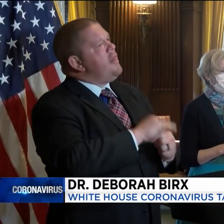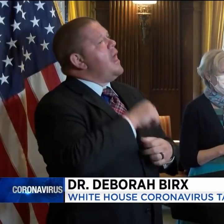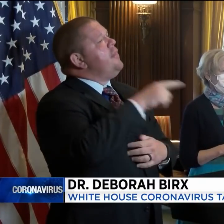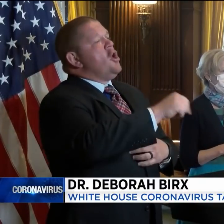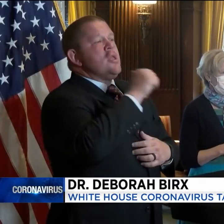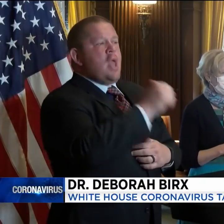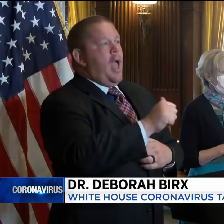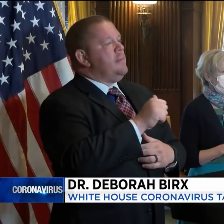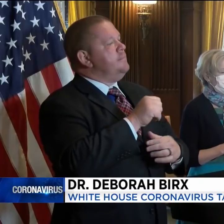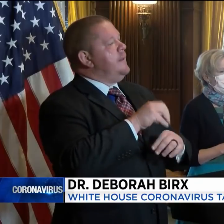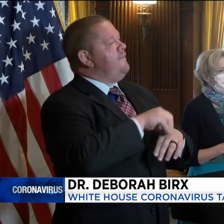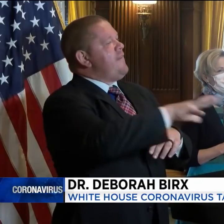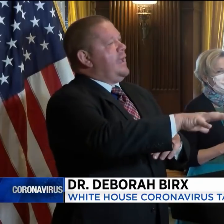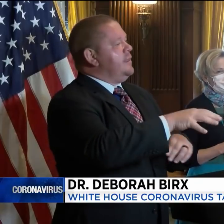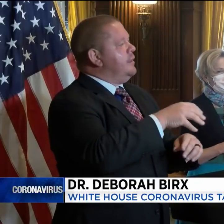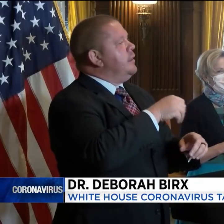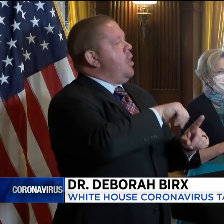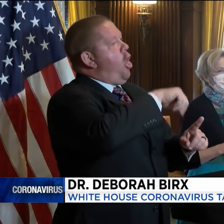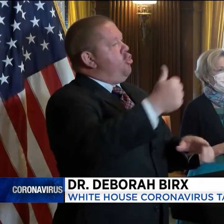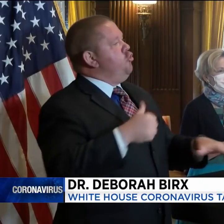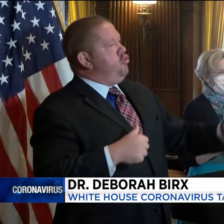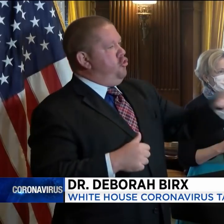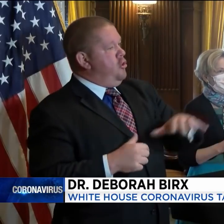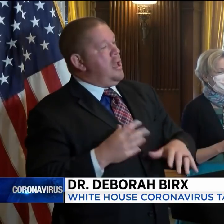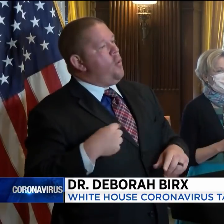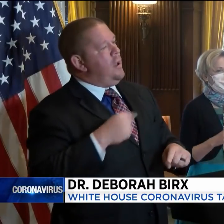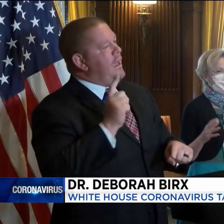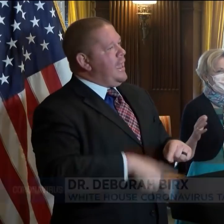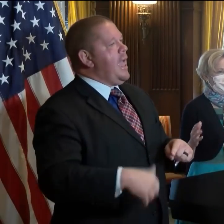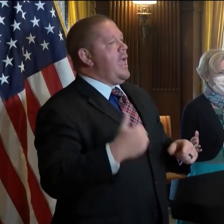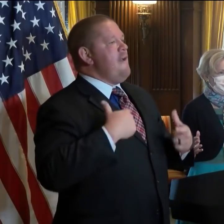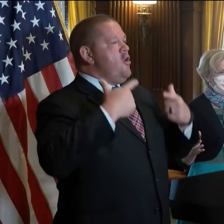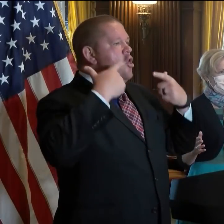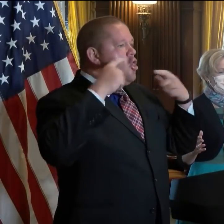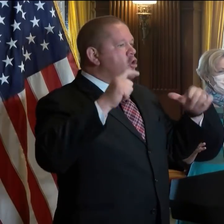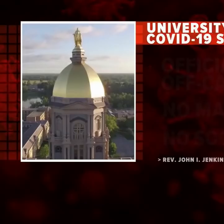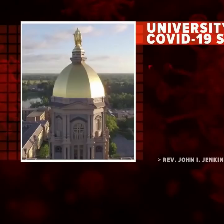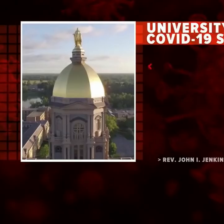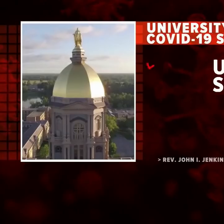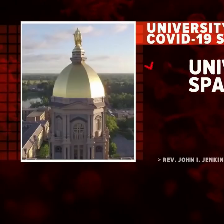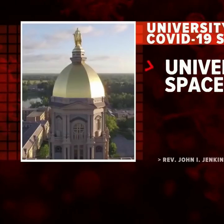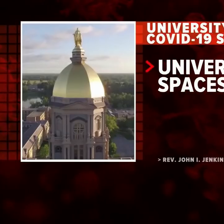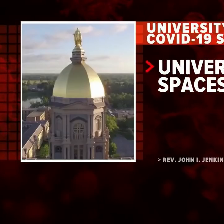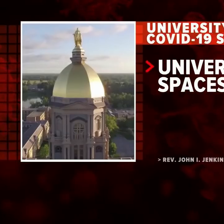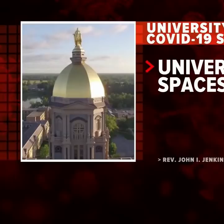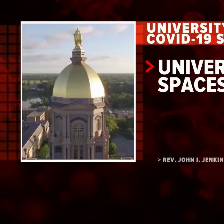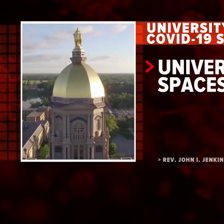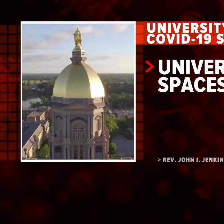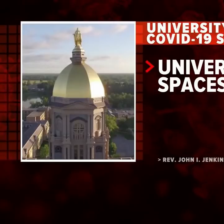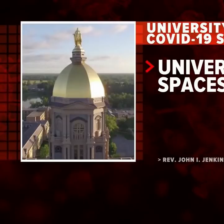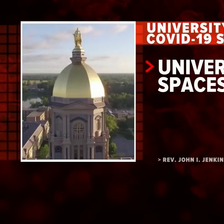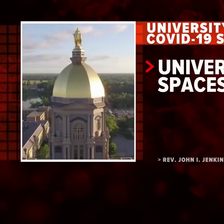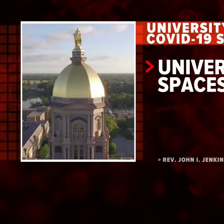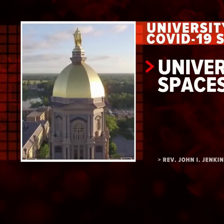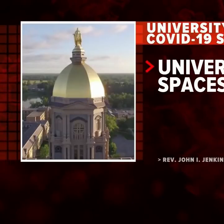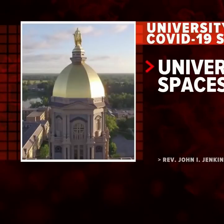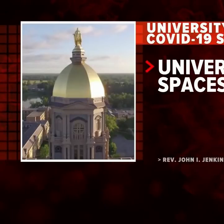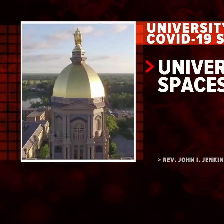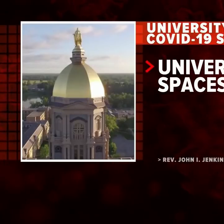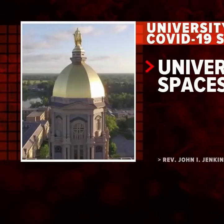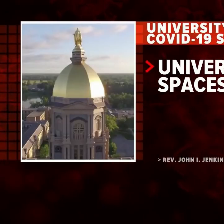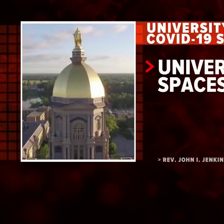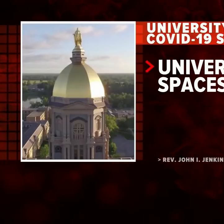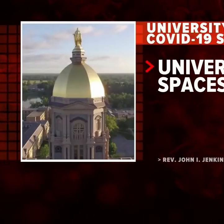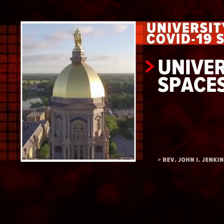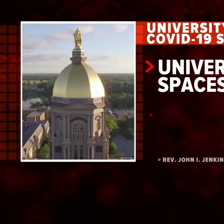not infecting another, and that means we can't have these large parties. University officials have also closed